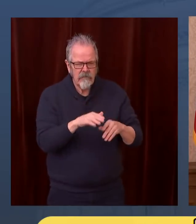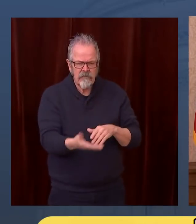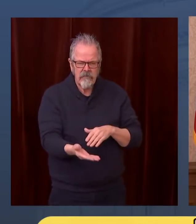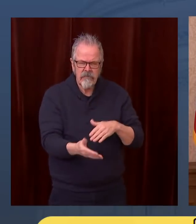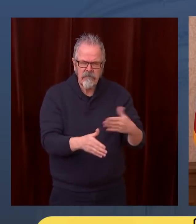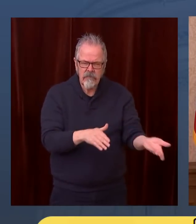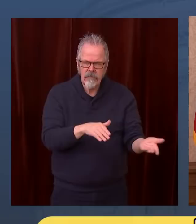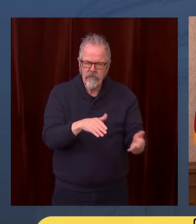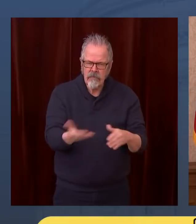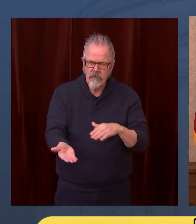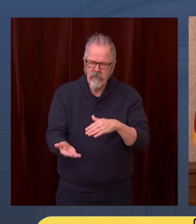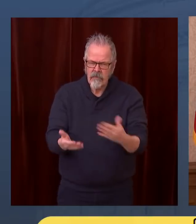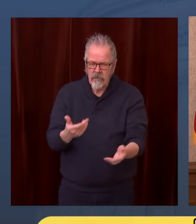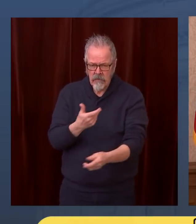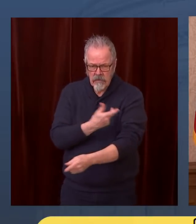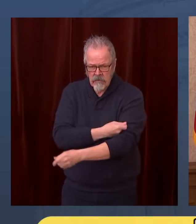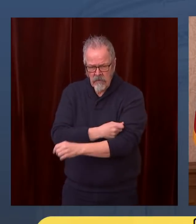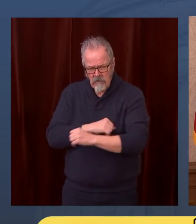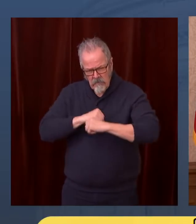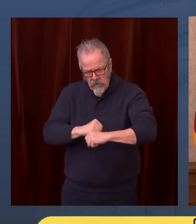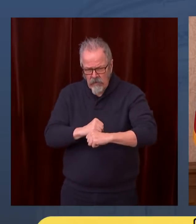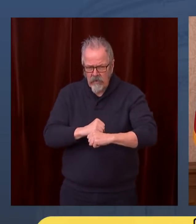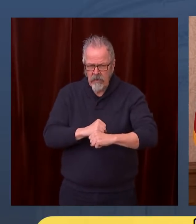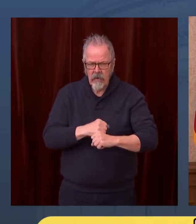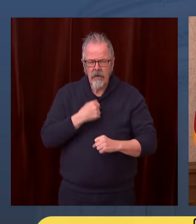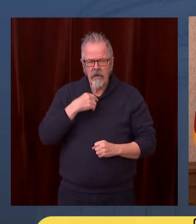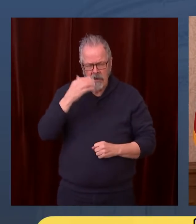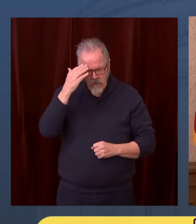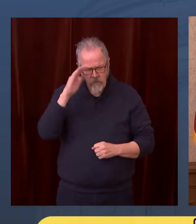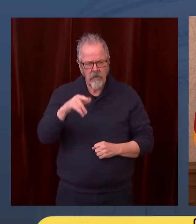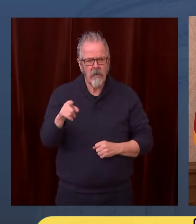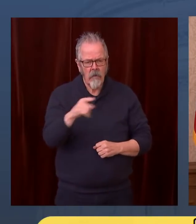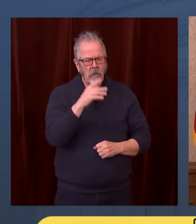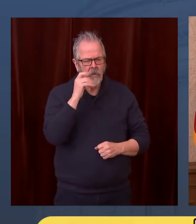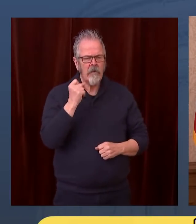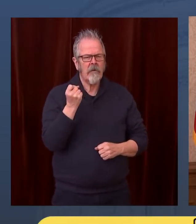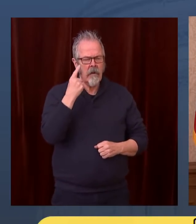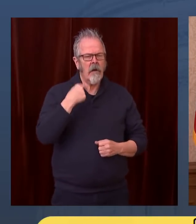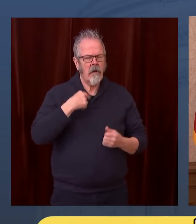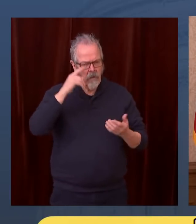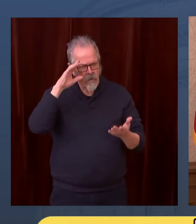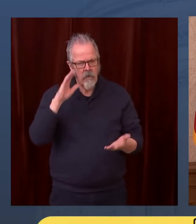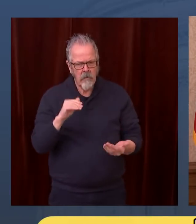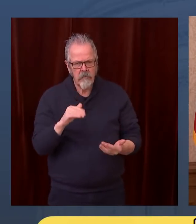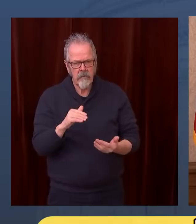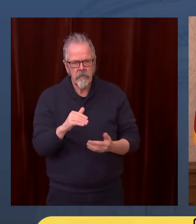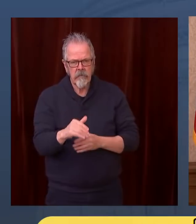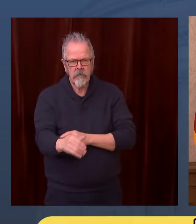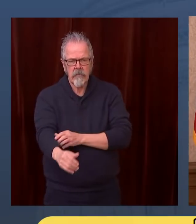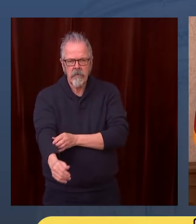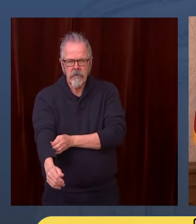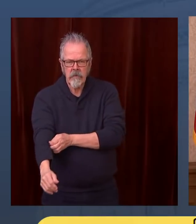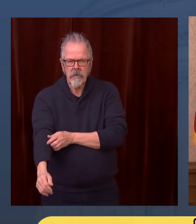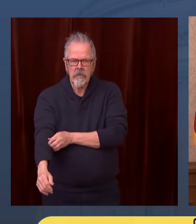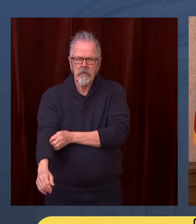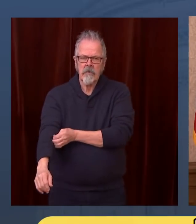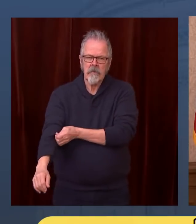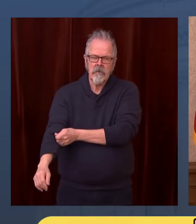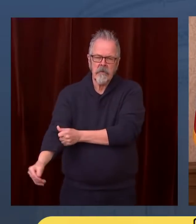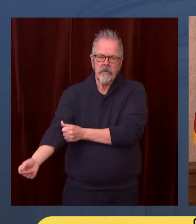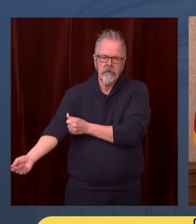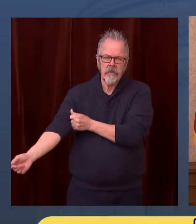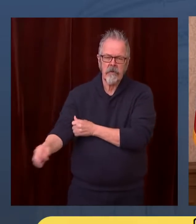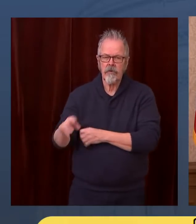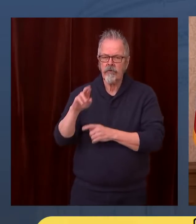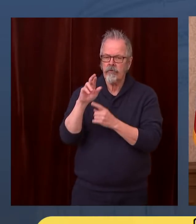people will concentrate on that. By the way, Rachel, thank you. You have not inaccurately reported what